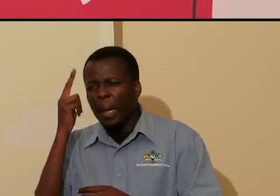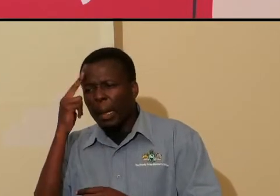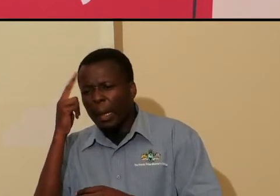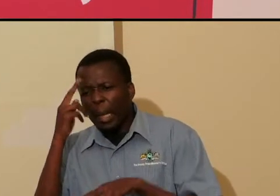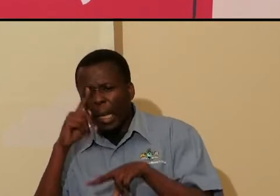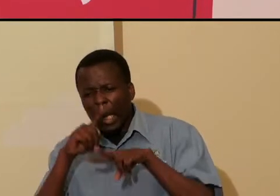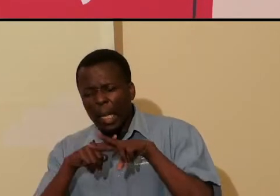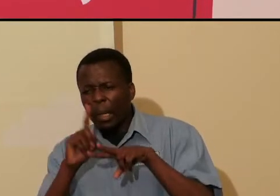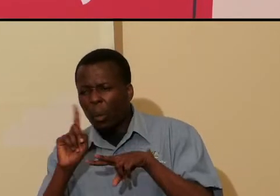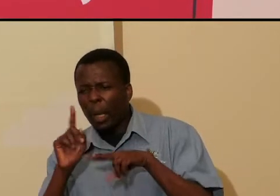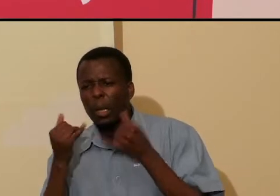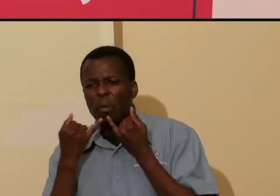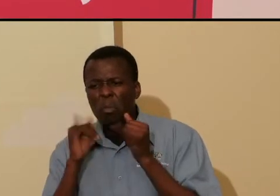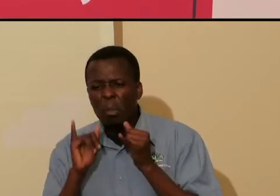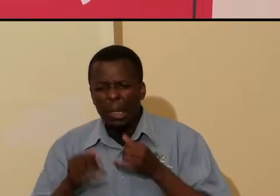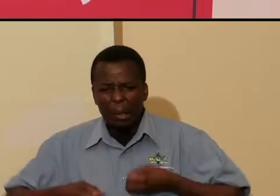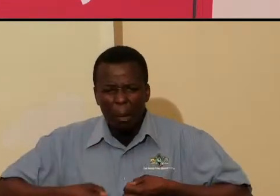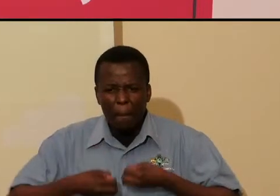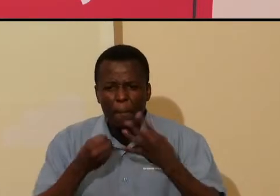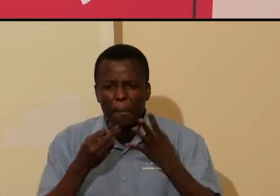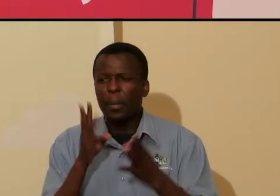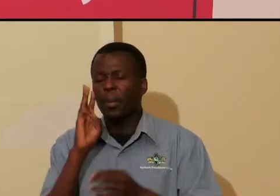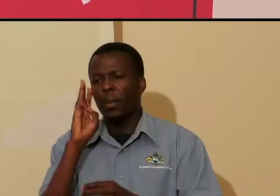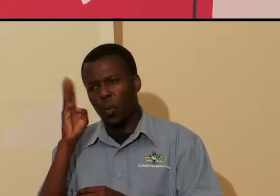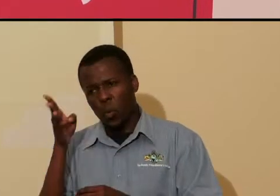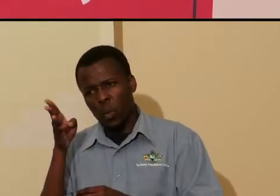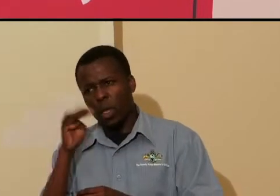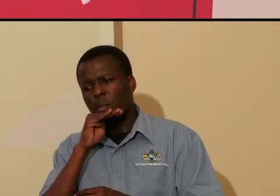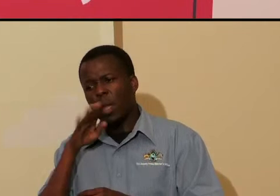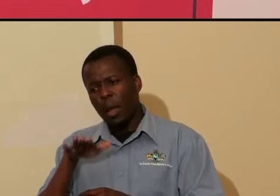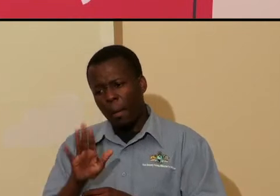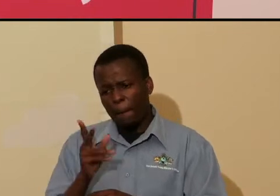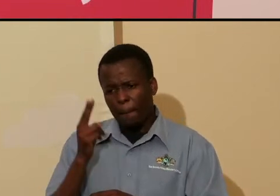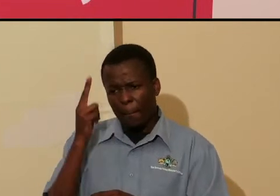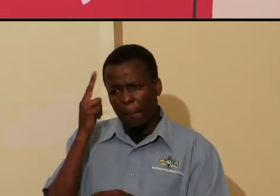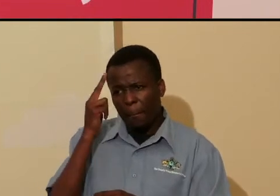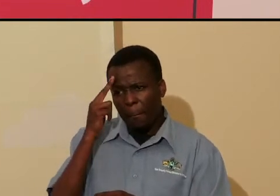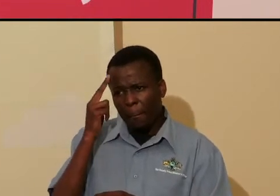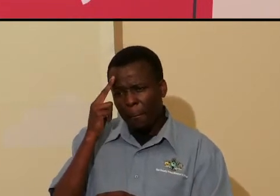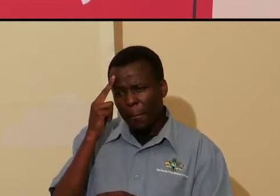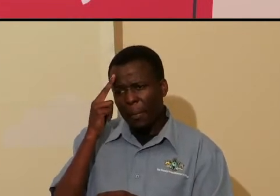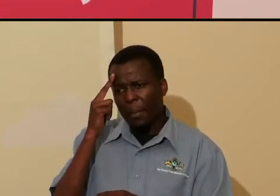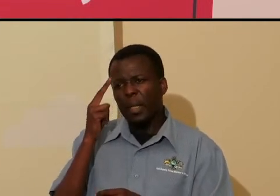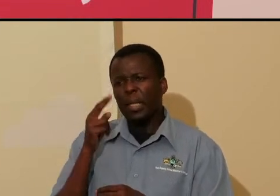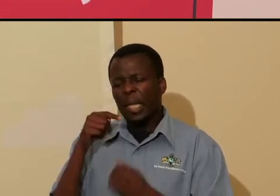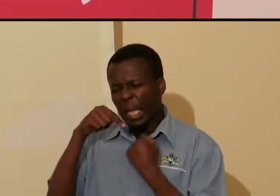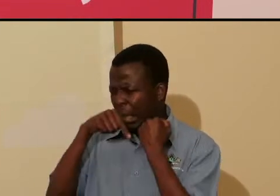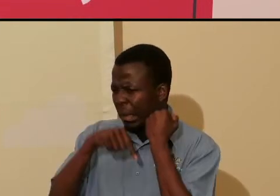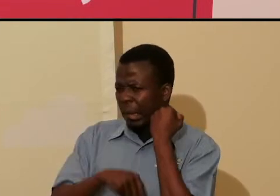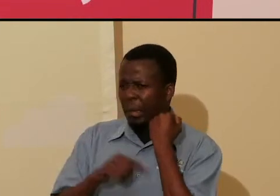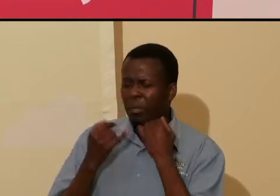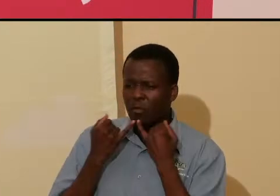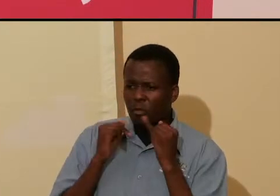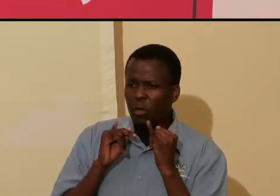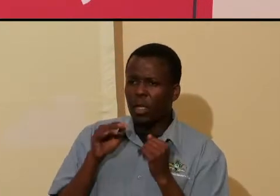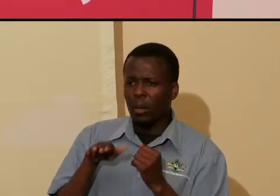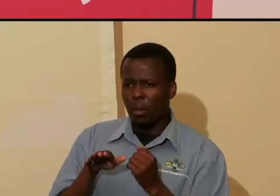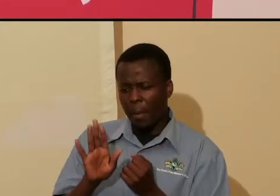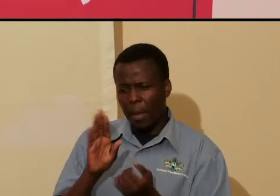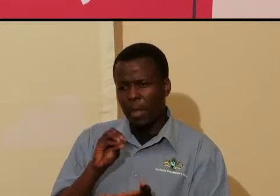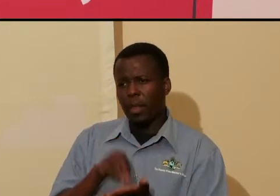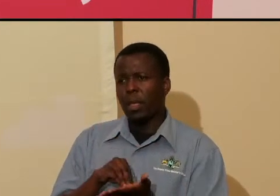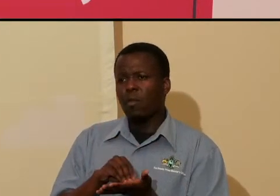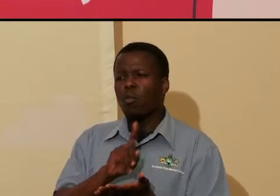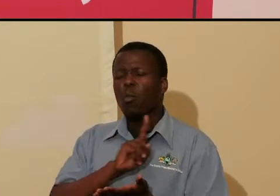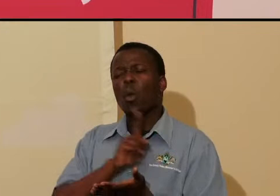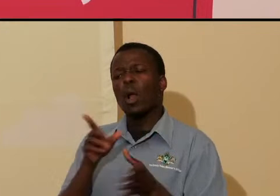uptake of HIV services. So this is one critical area where, persons with disabilities have been, lagging behind in terms